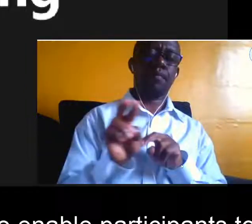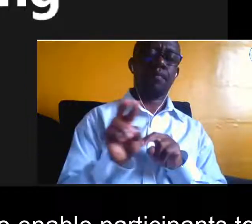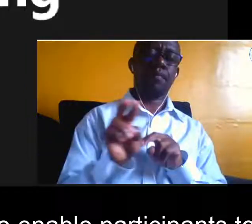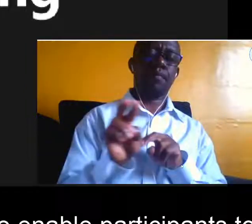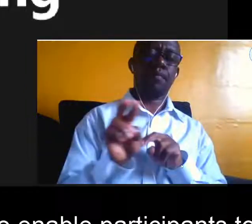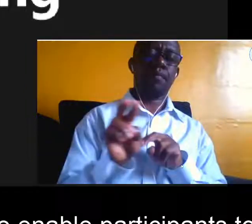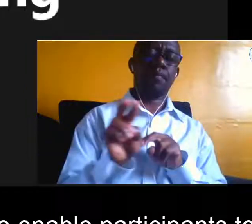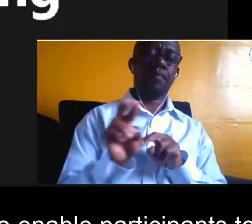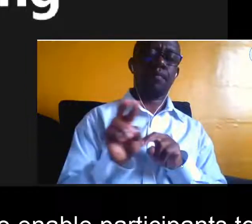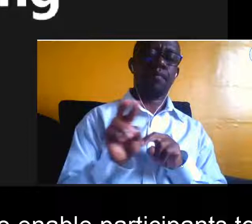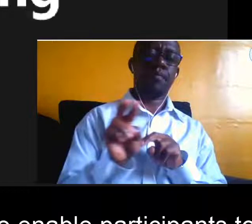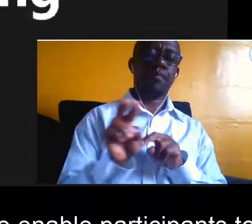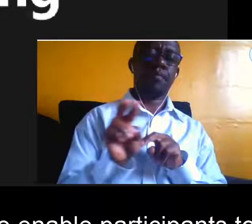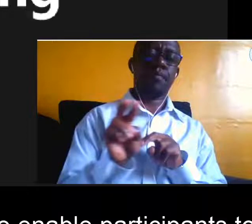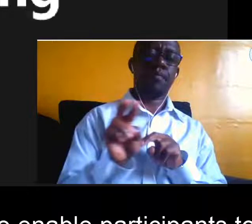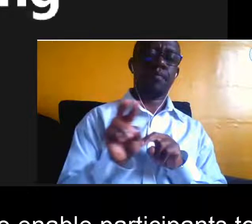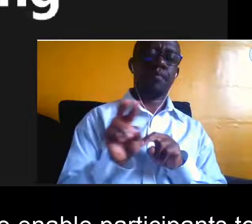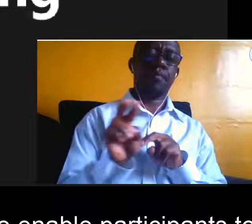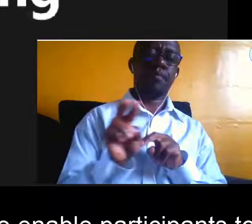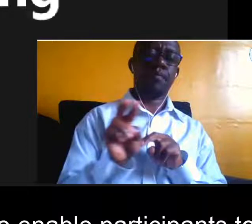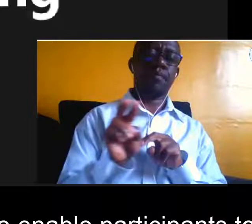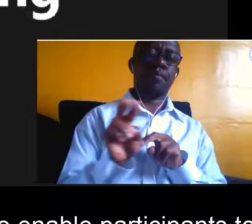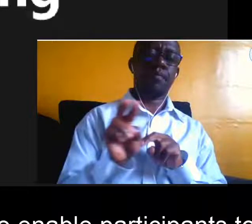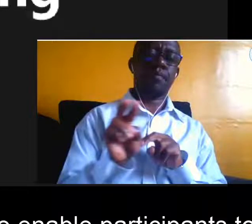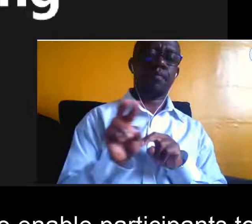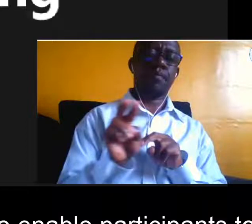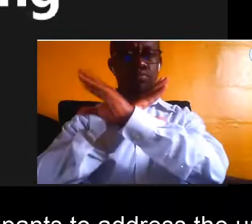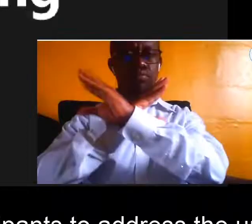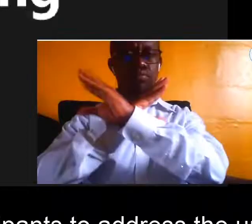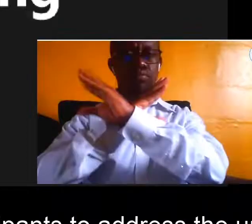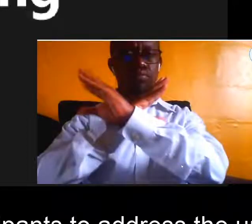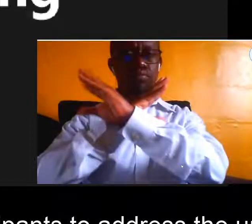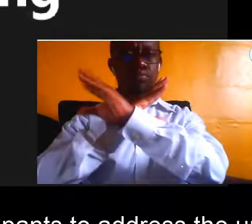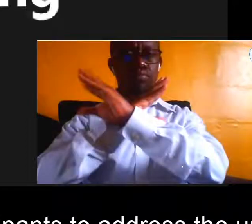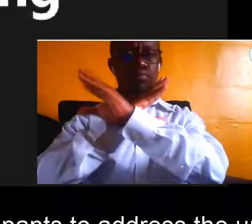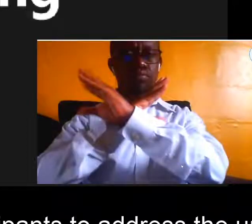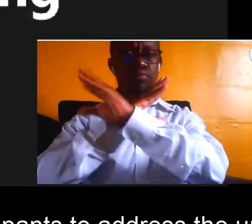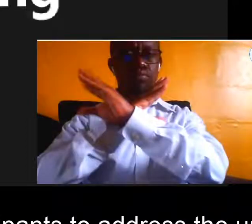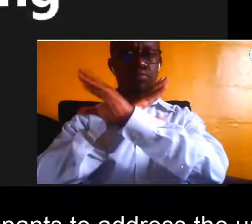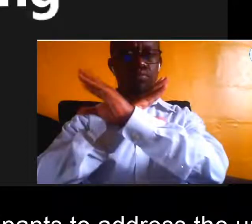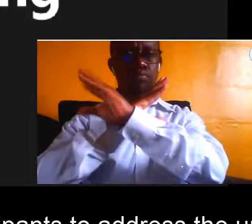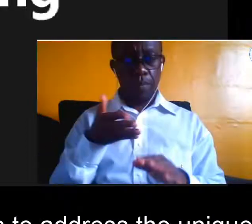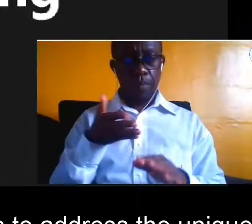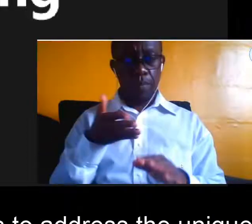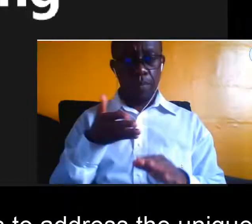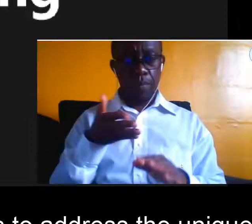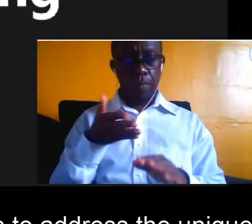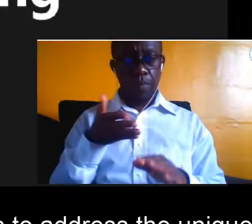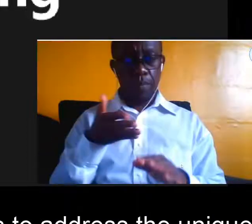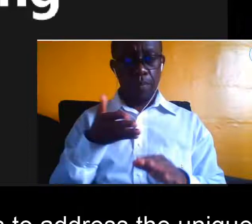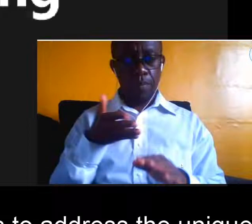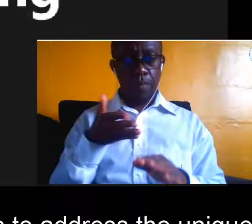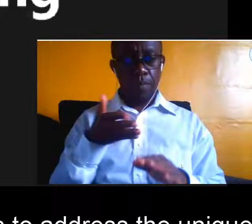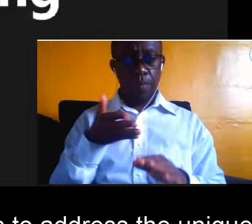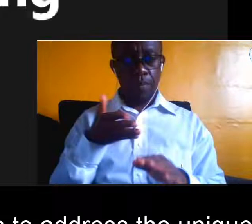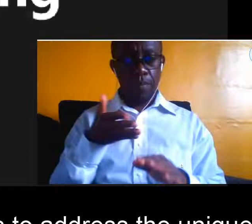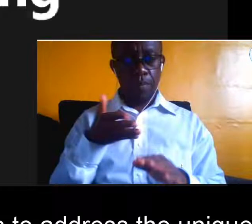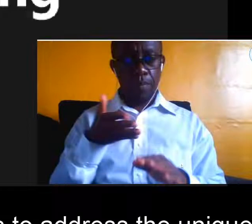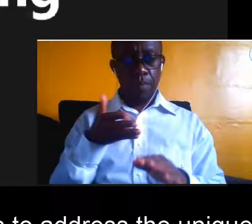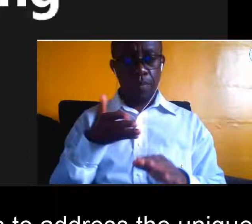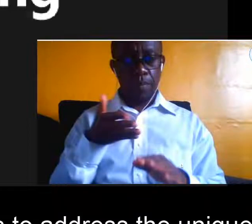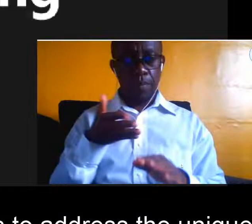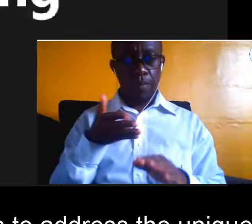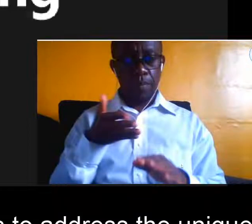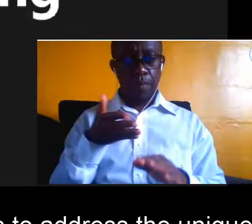Forum virtually. From this forum, we look forward to innovative strategies that we'll be coming up with to continue